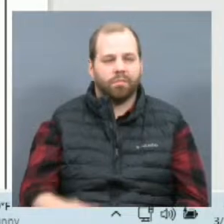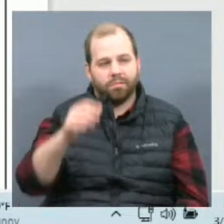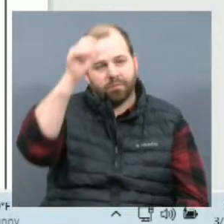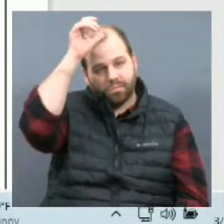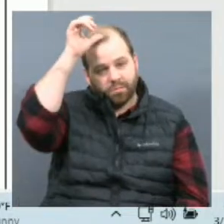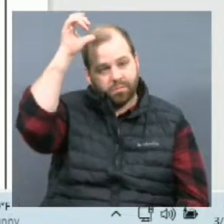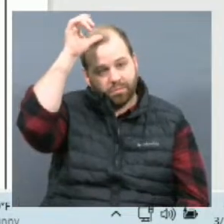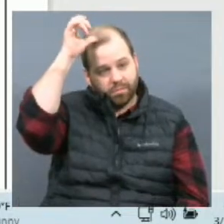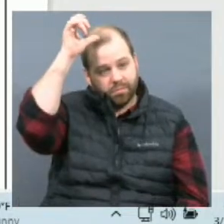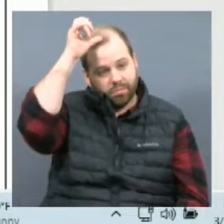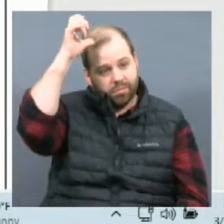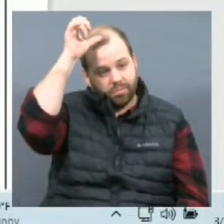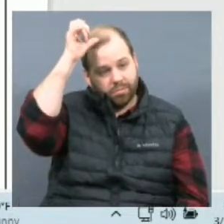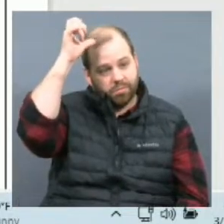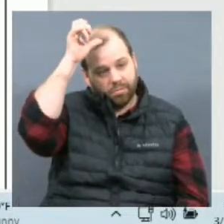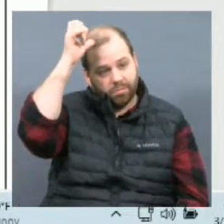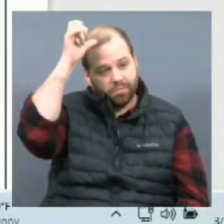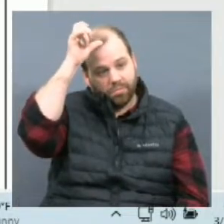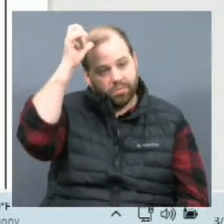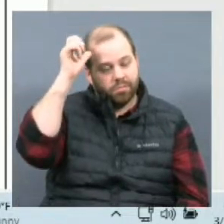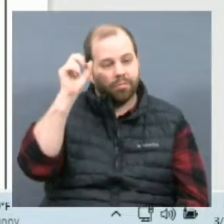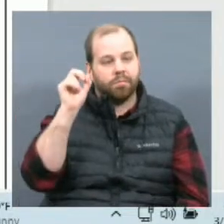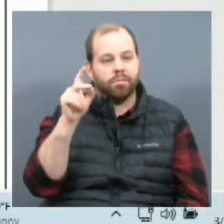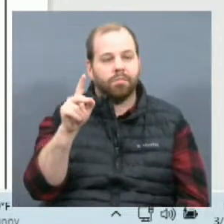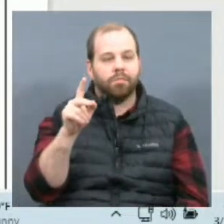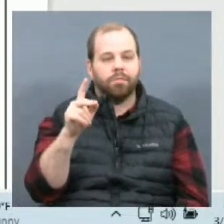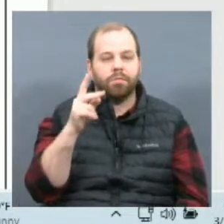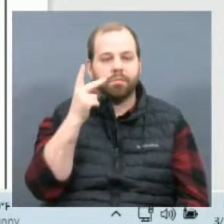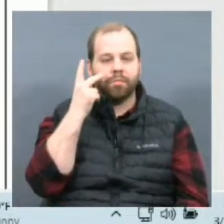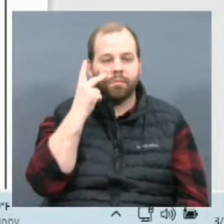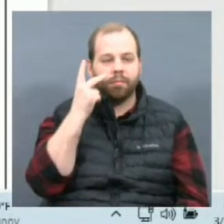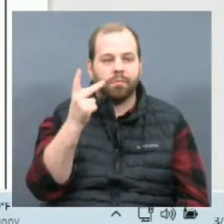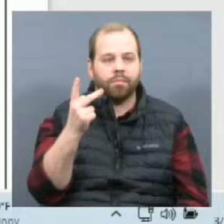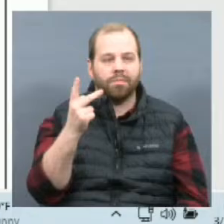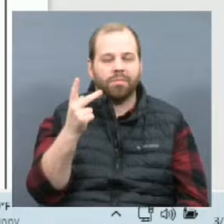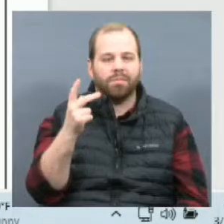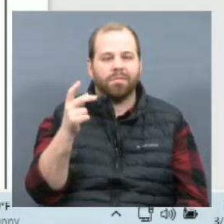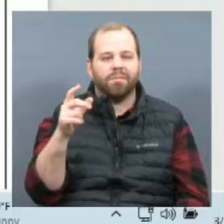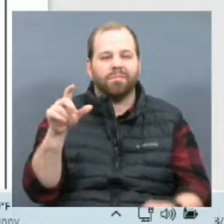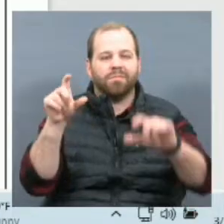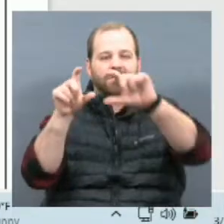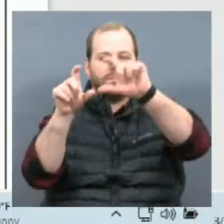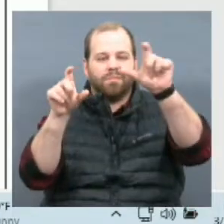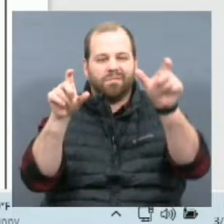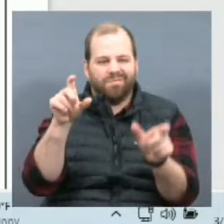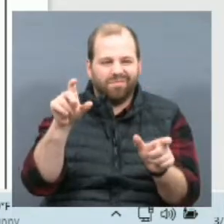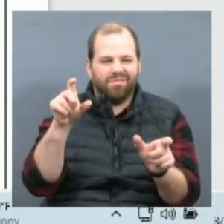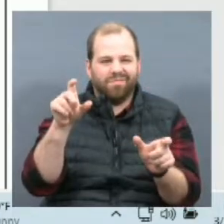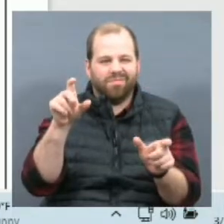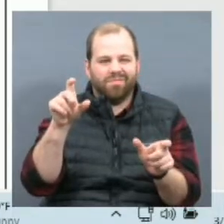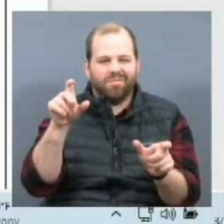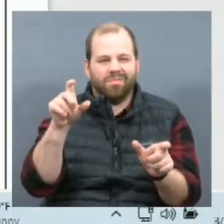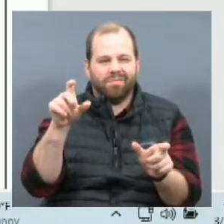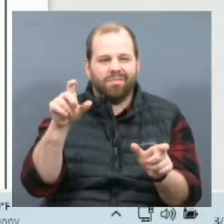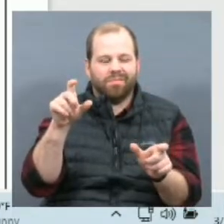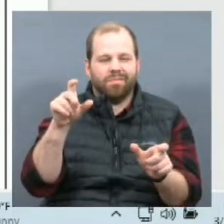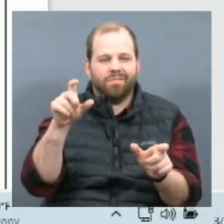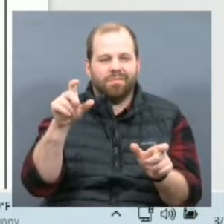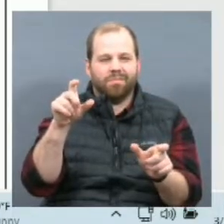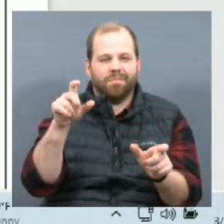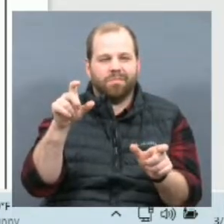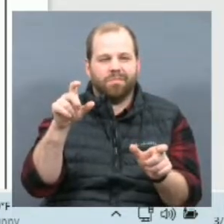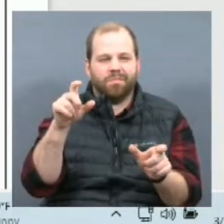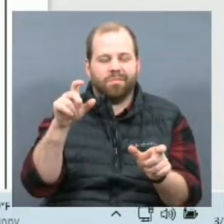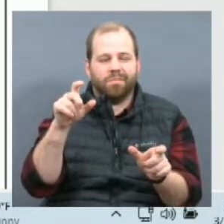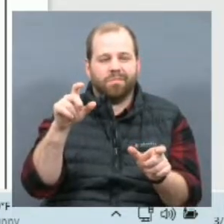So where it says If you see this property is an L-shaped property, the northern